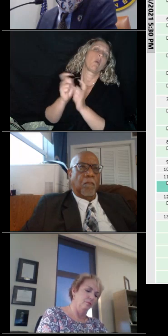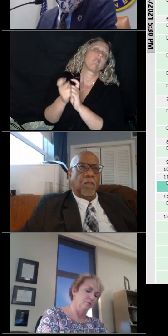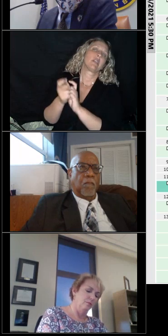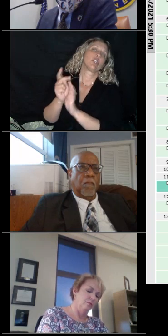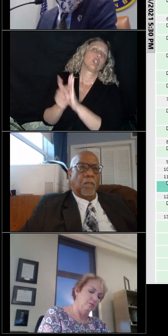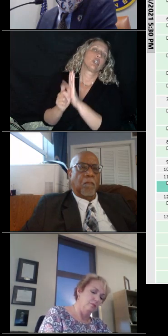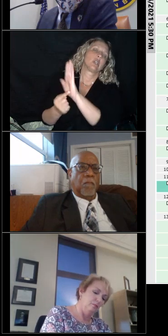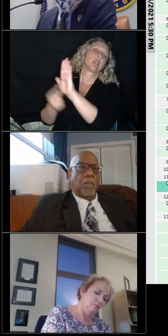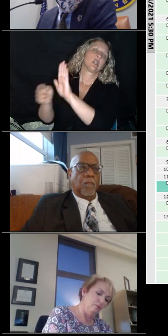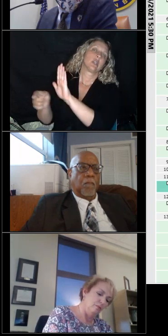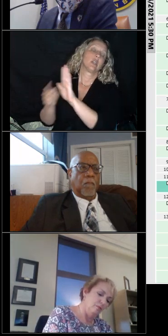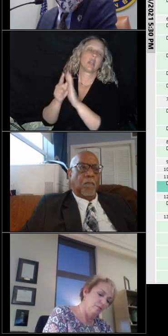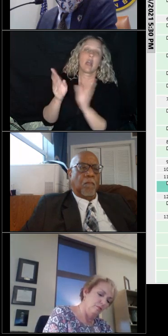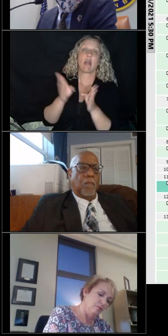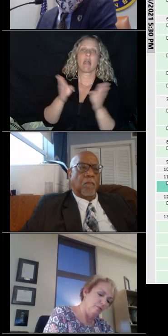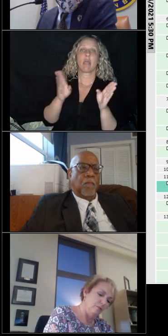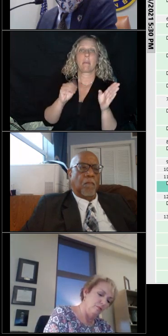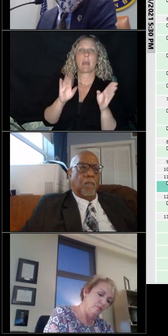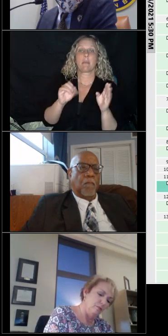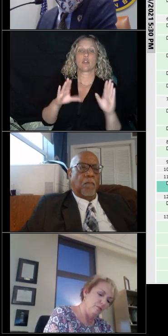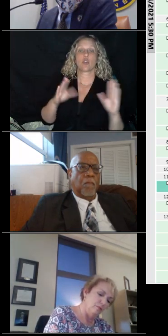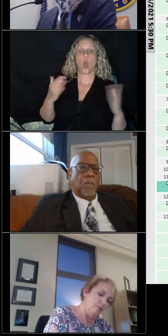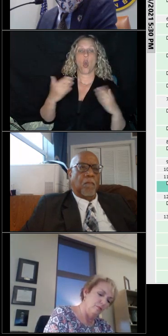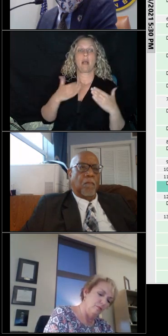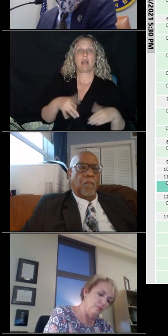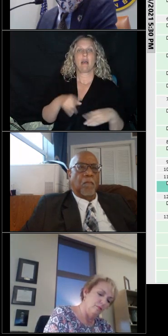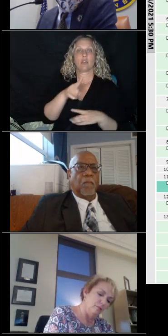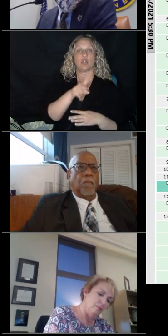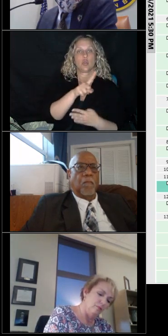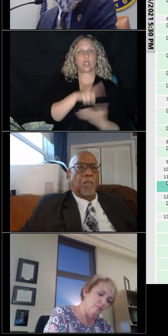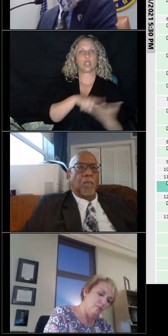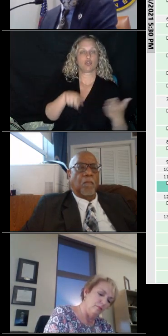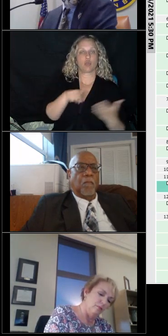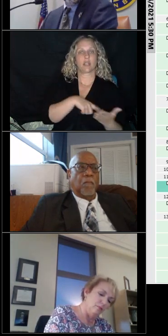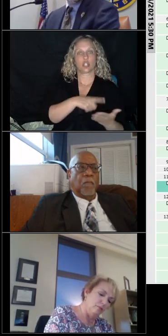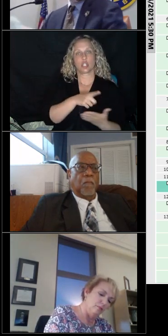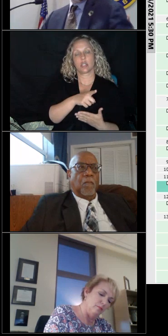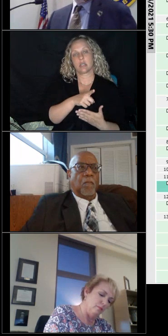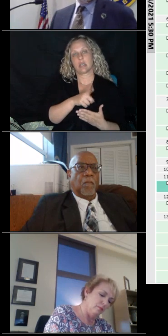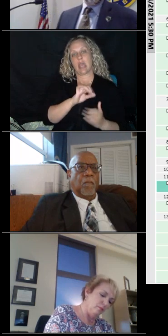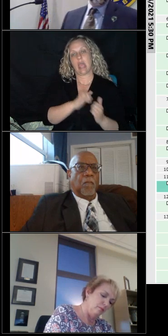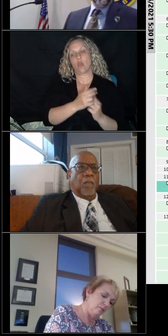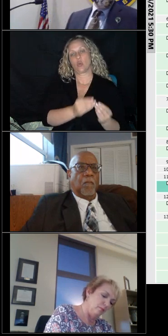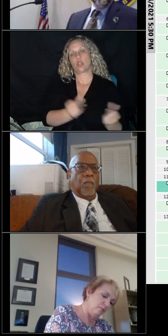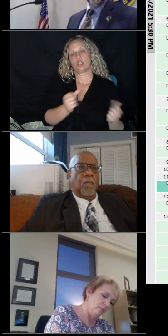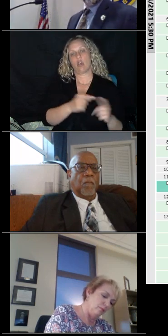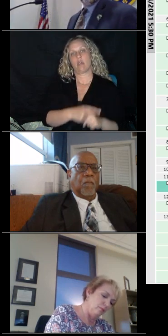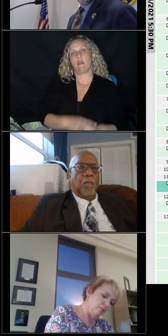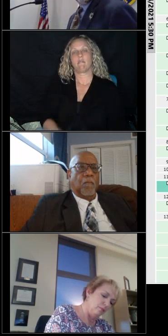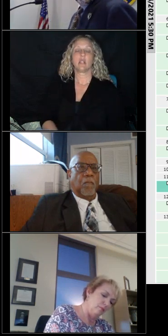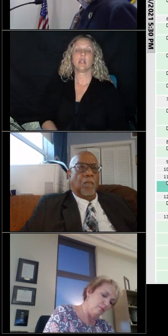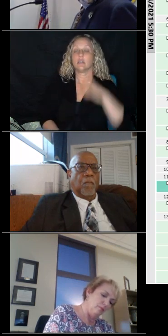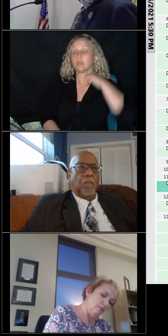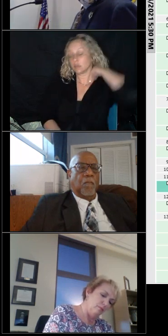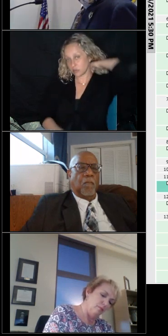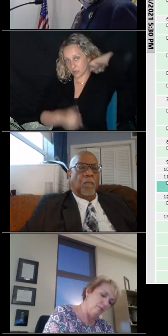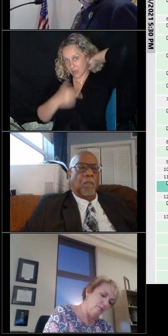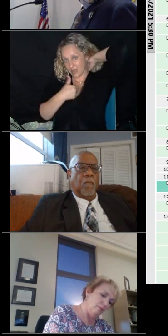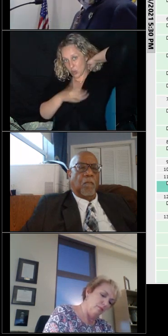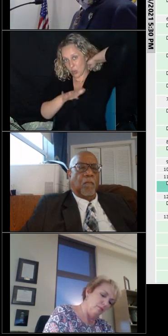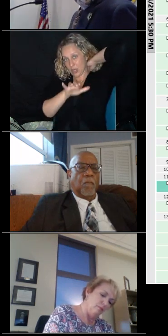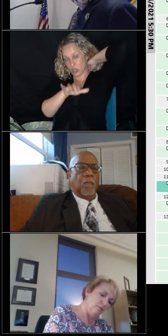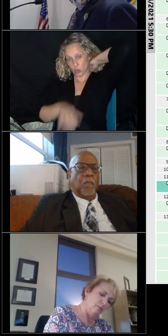The memo was open-ended and left it to the commission's discretion how to resolve the conflict, which the commission has the right to